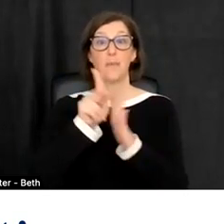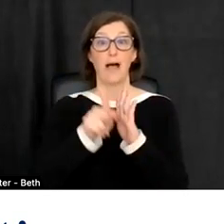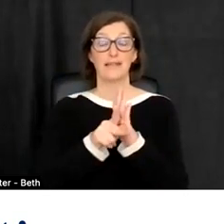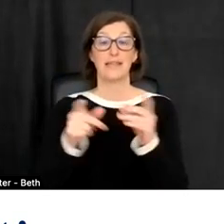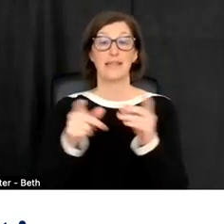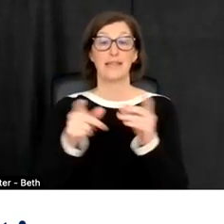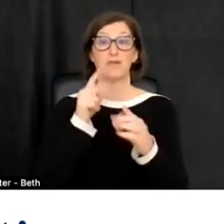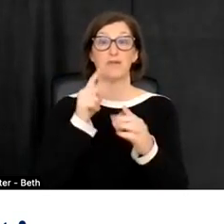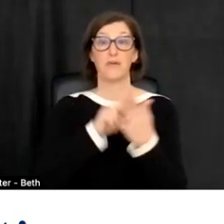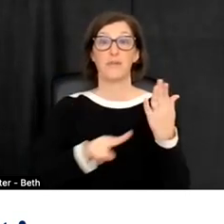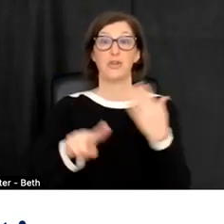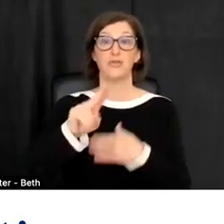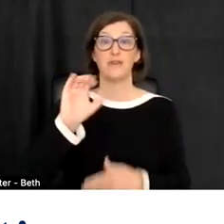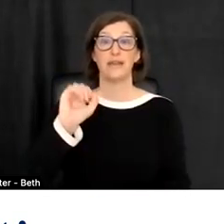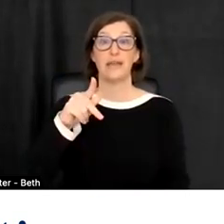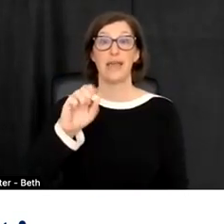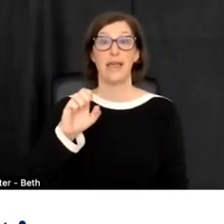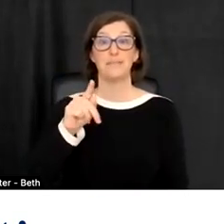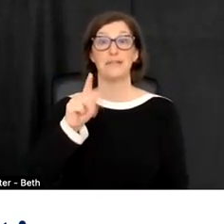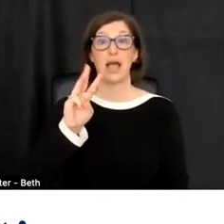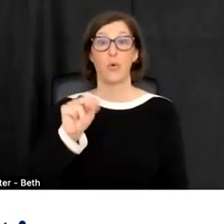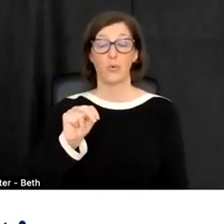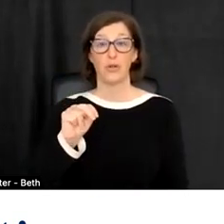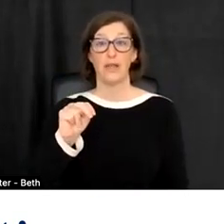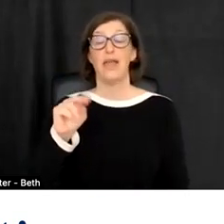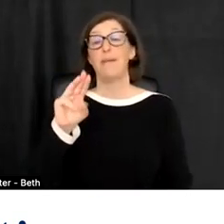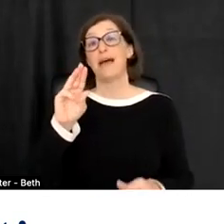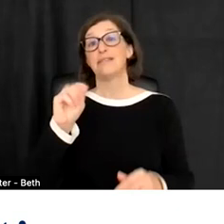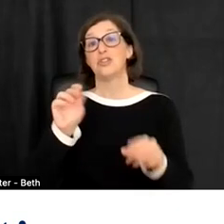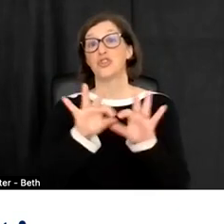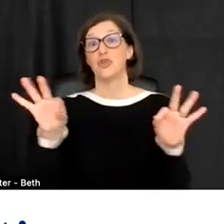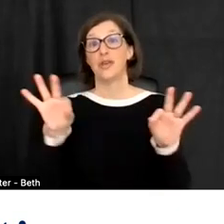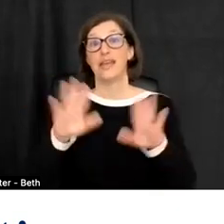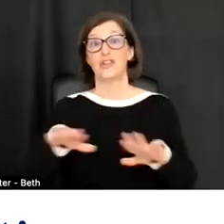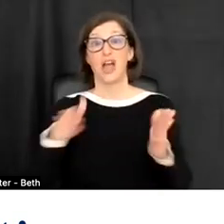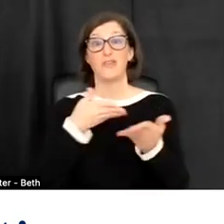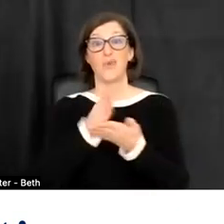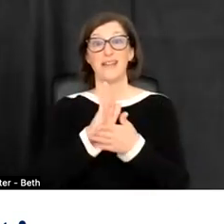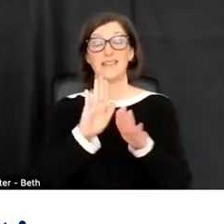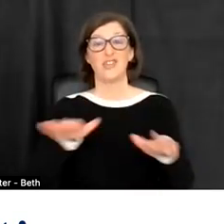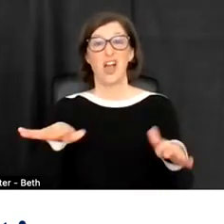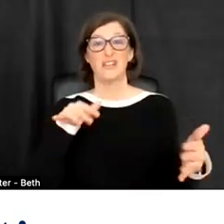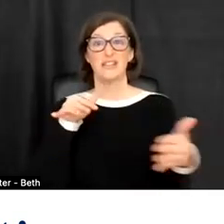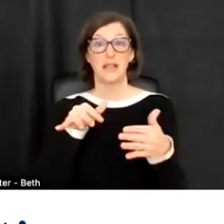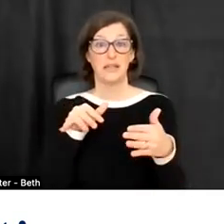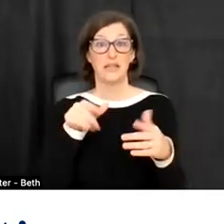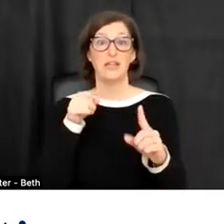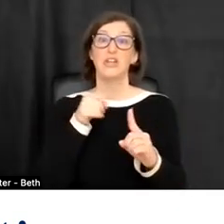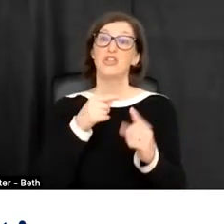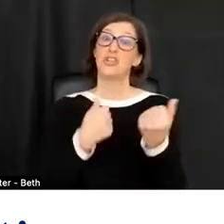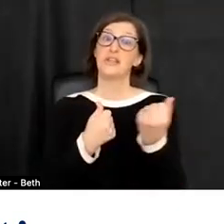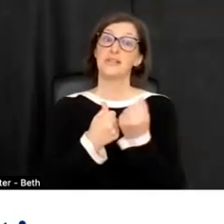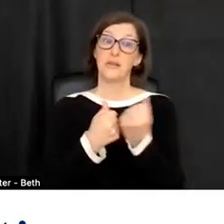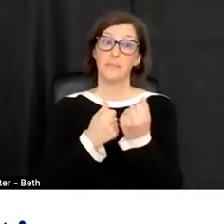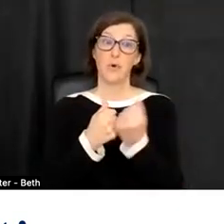the University of Cape Town, and a master's in child rights and childhood study. Rudo supports REPSI's